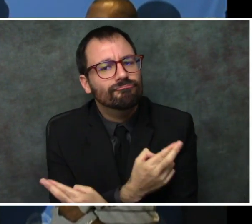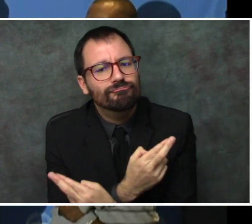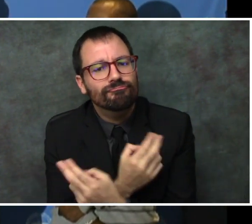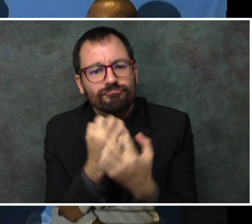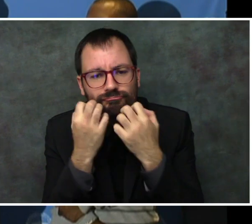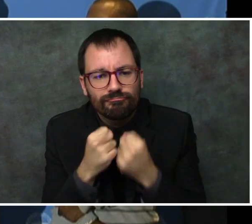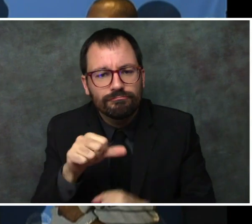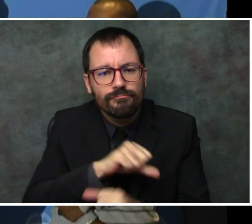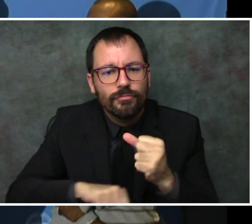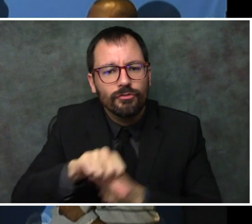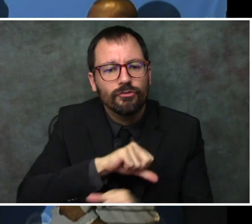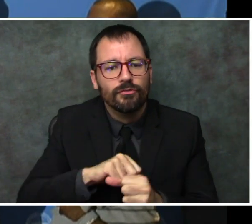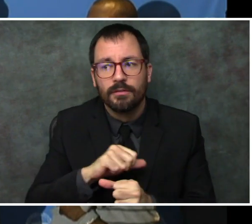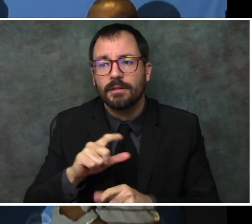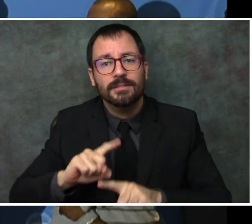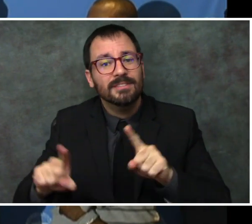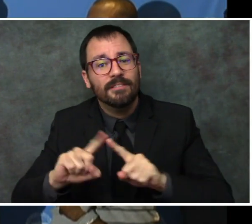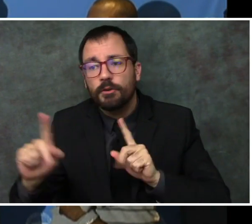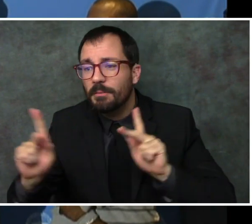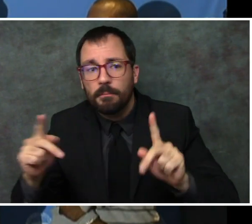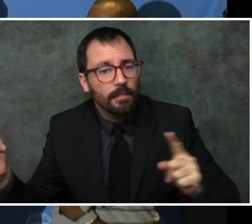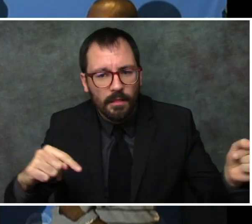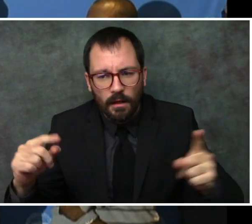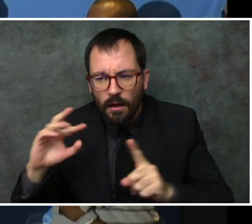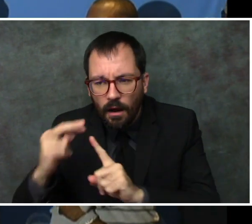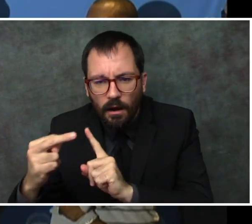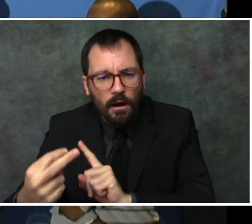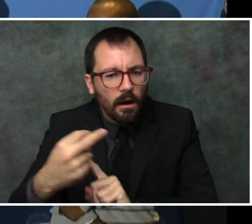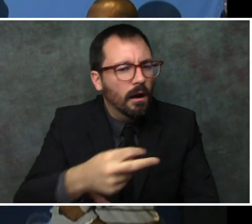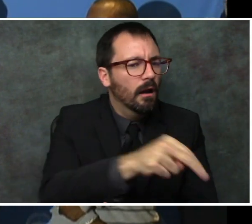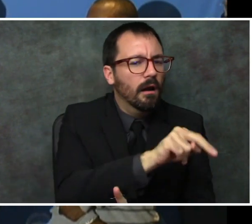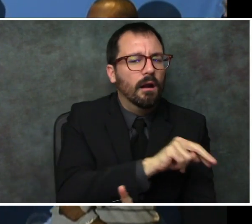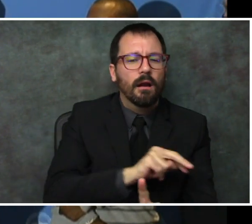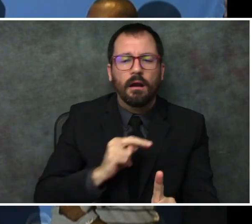brought different perspectives and experiences to the table,